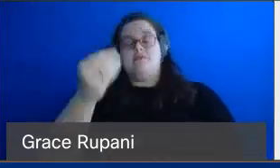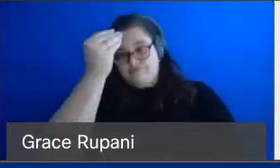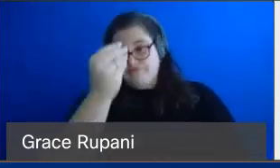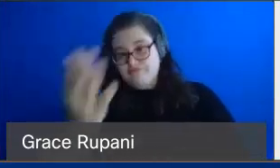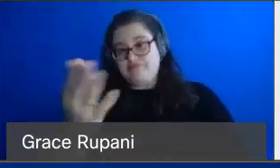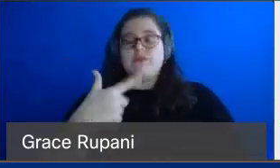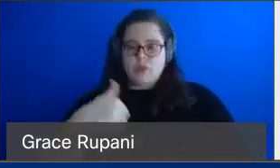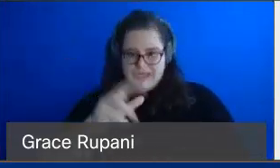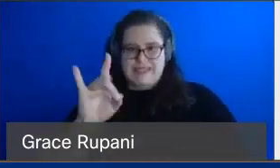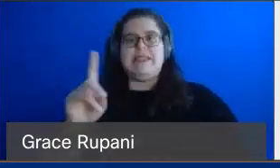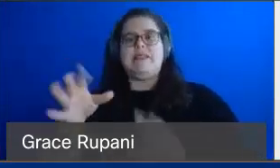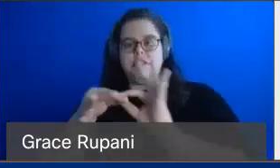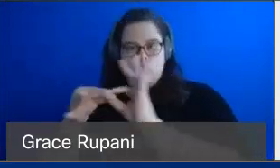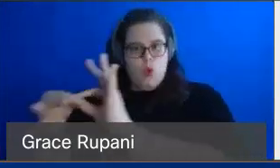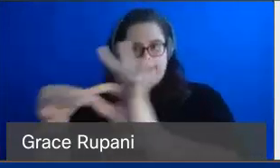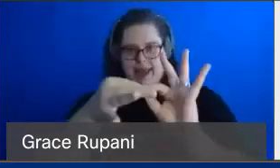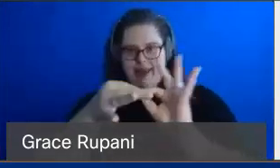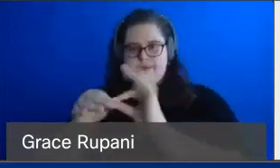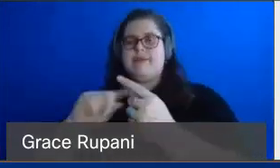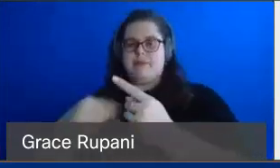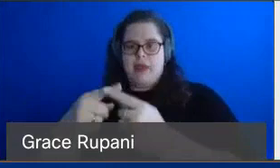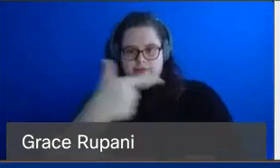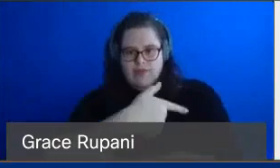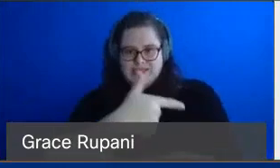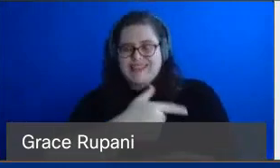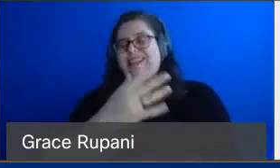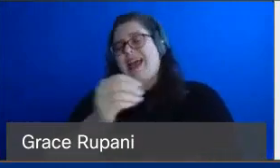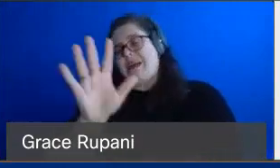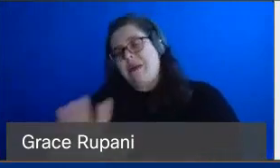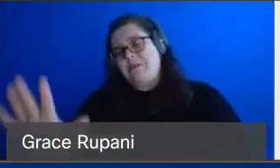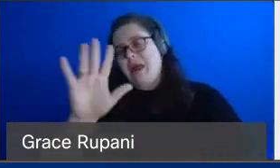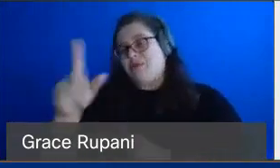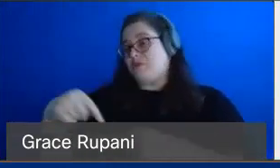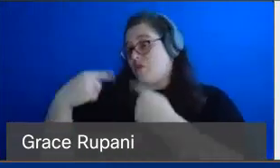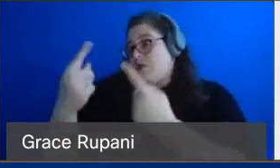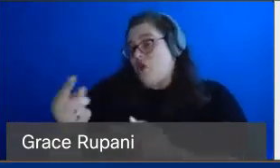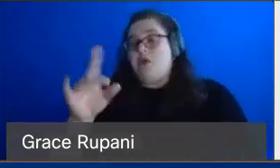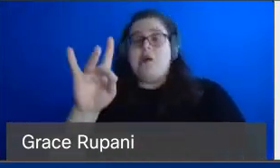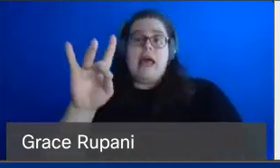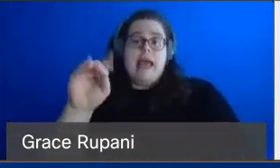them, and about 80% of the people are